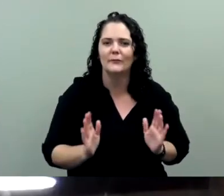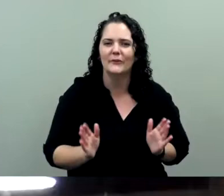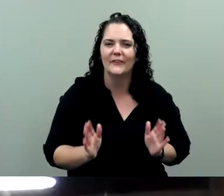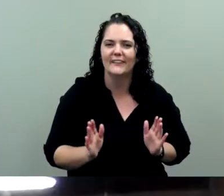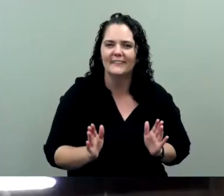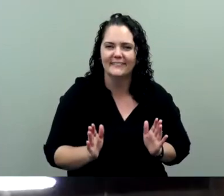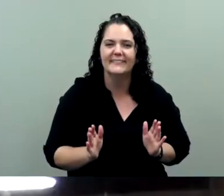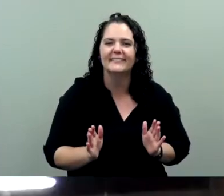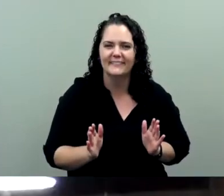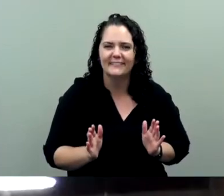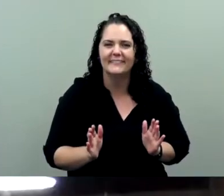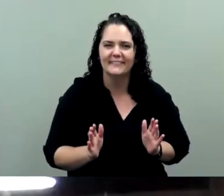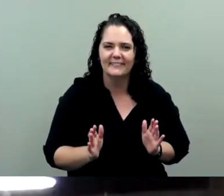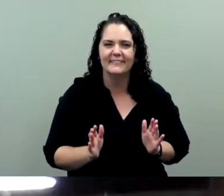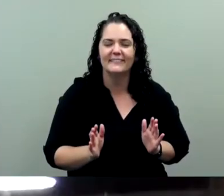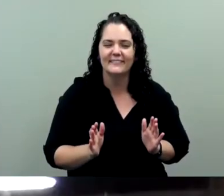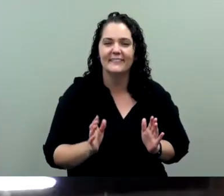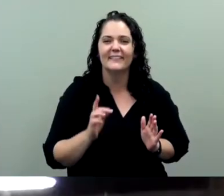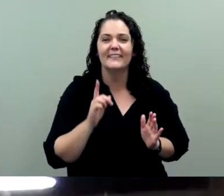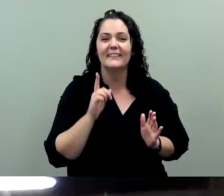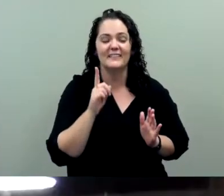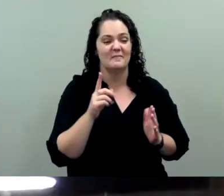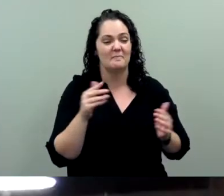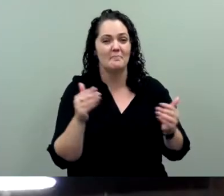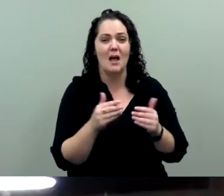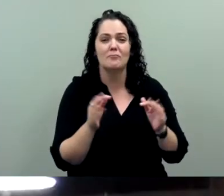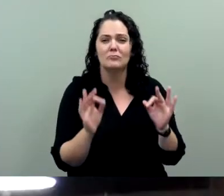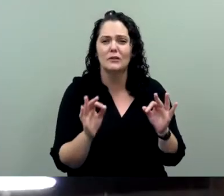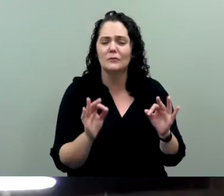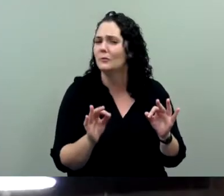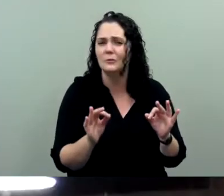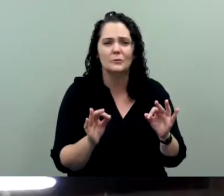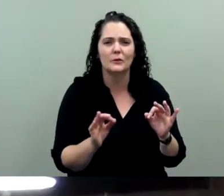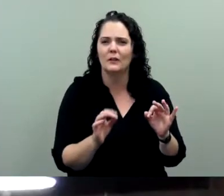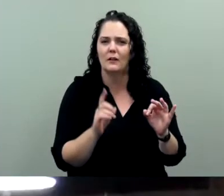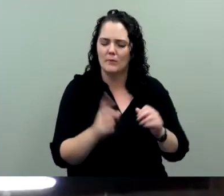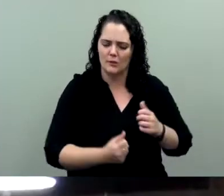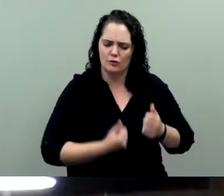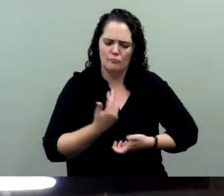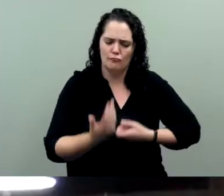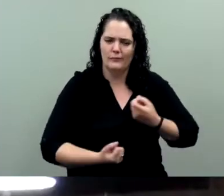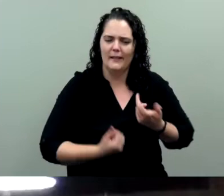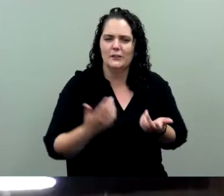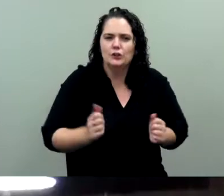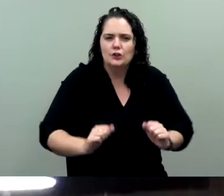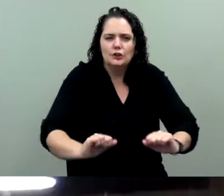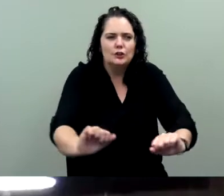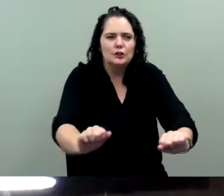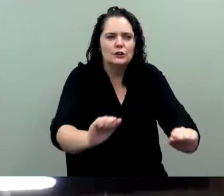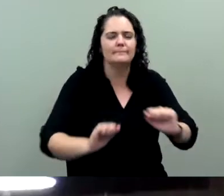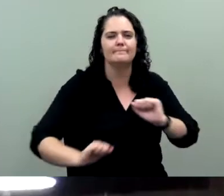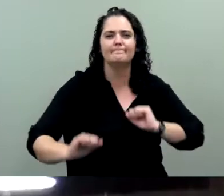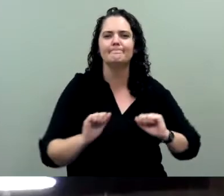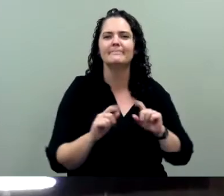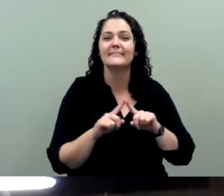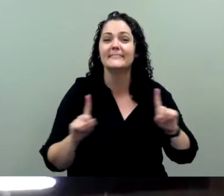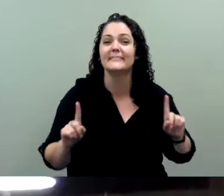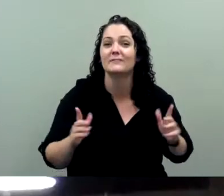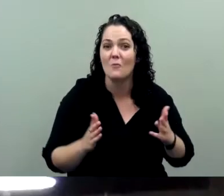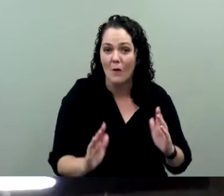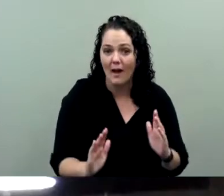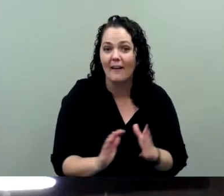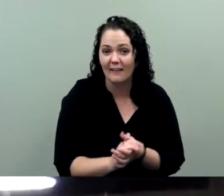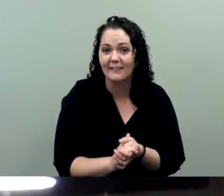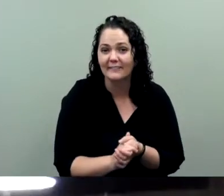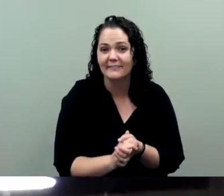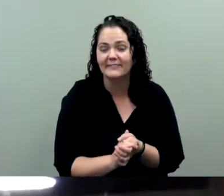into the expression of your entire body as an artist as a response to this body that you're looking at in the portrait. One of the things that makes